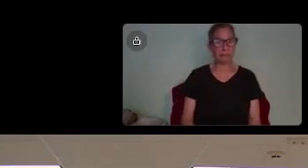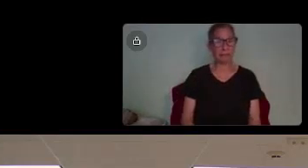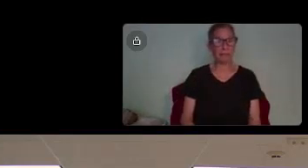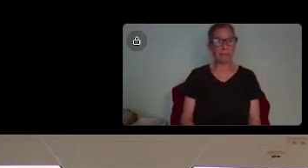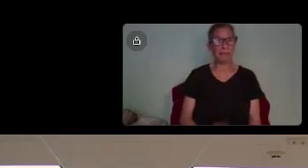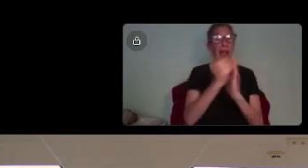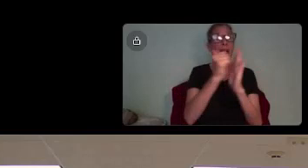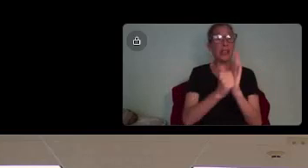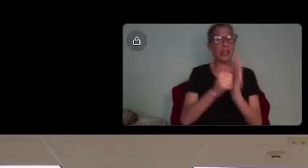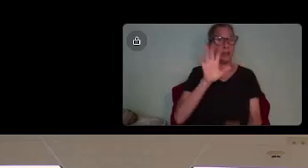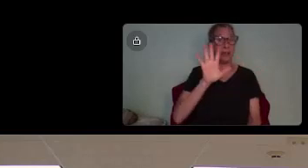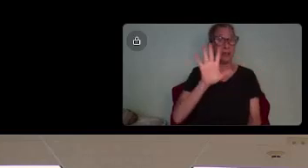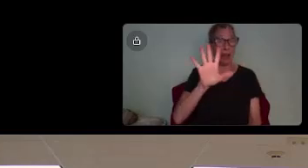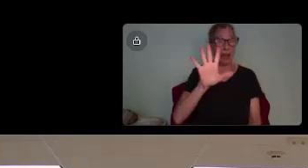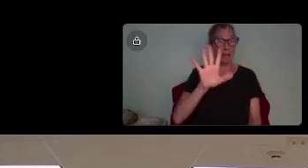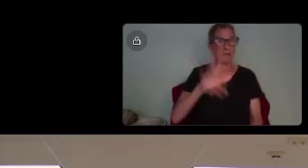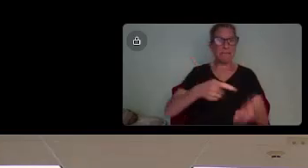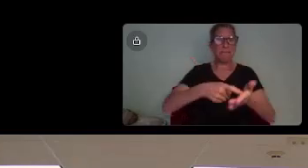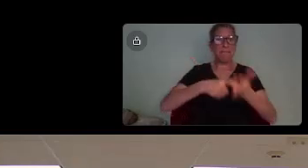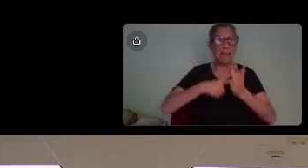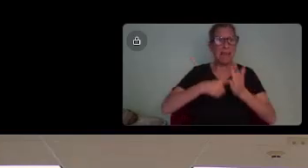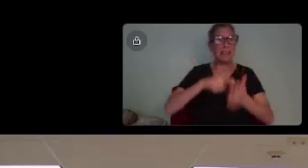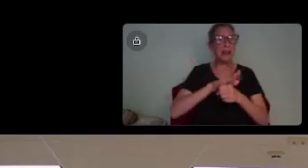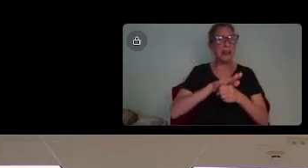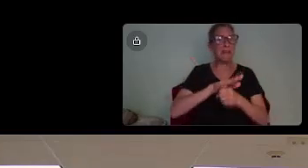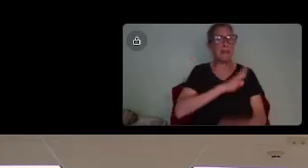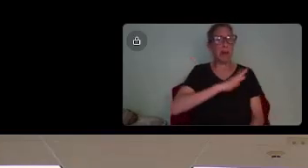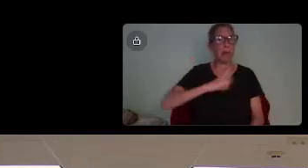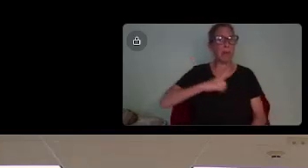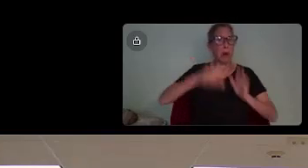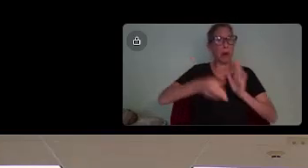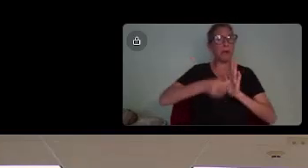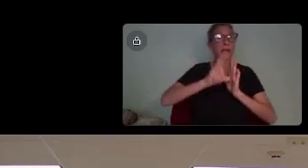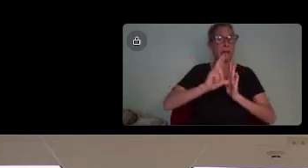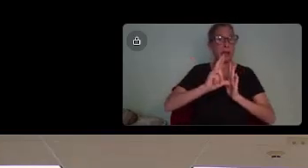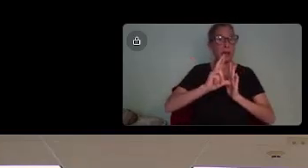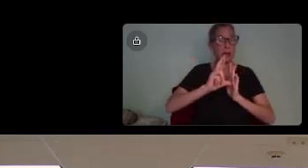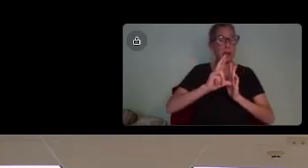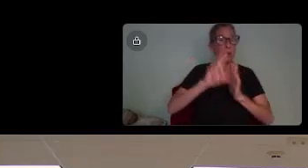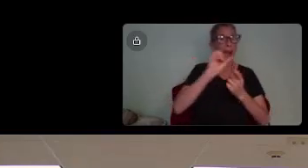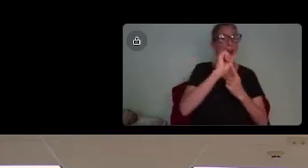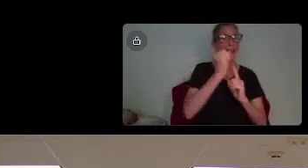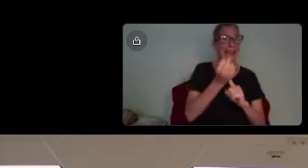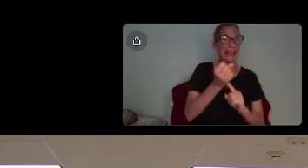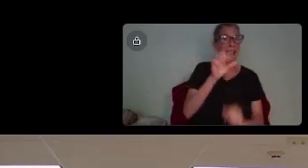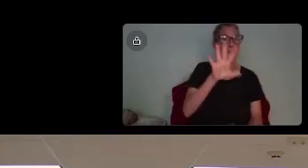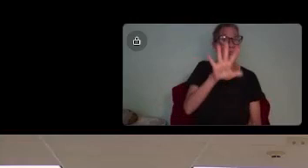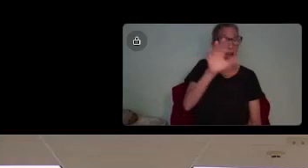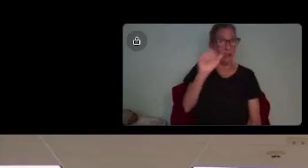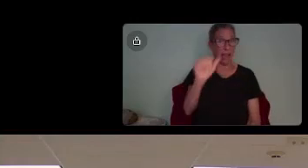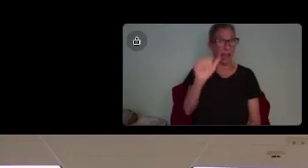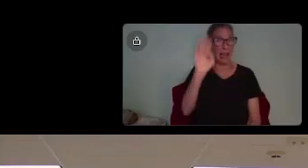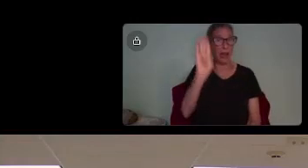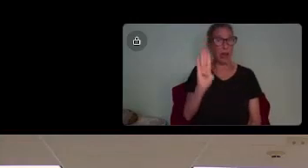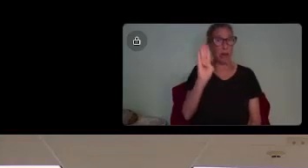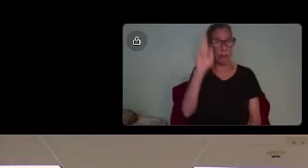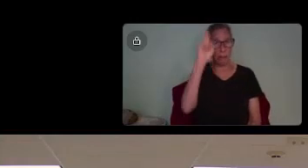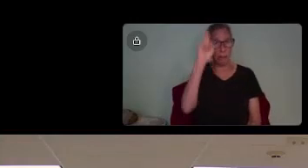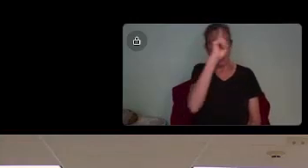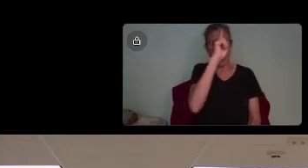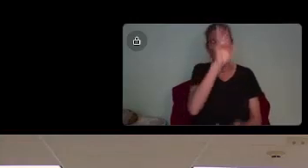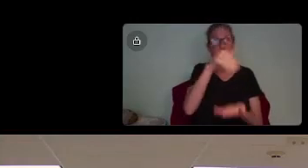Agenda item 5, mandatory full board review. We have case 5A, the Brooklyn Hospital